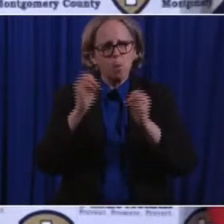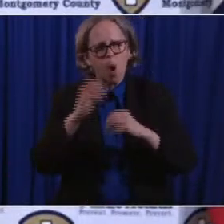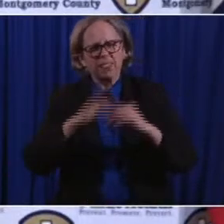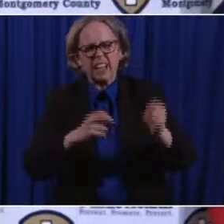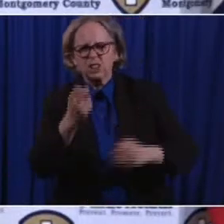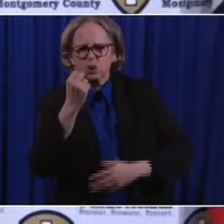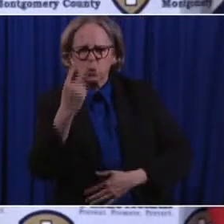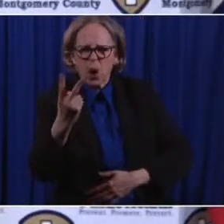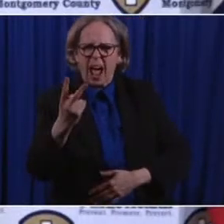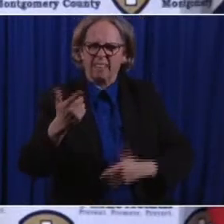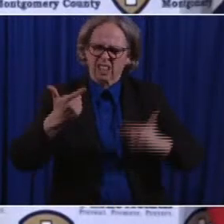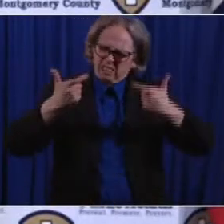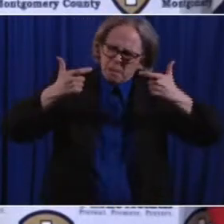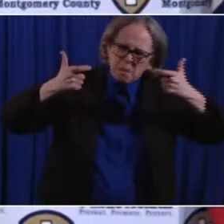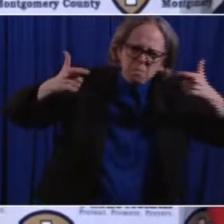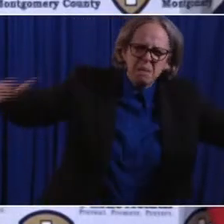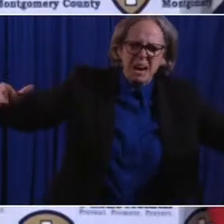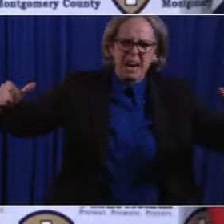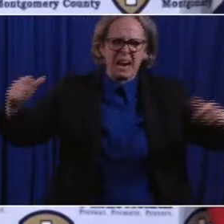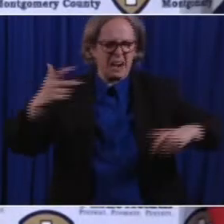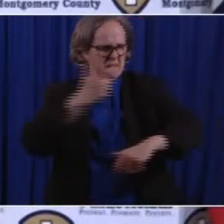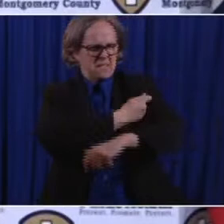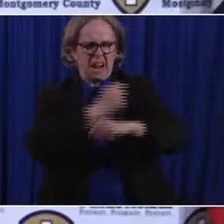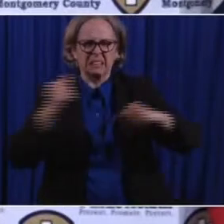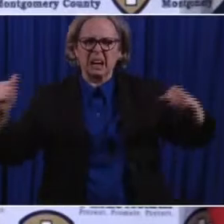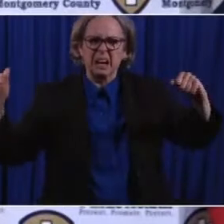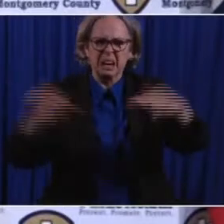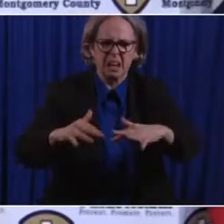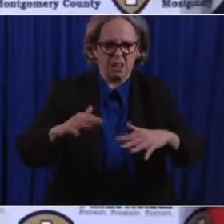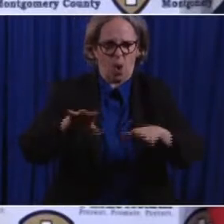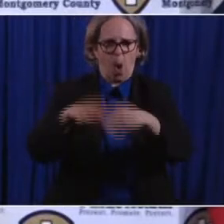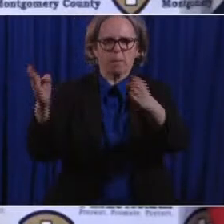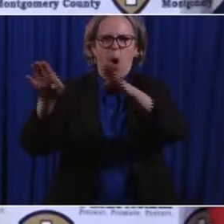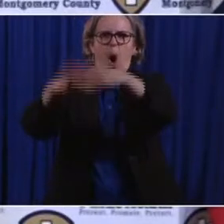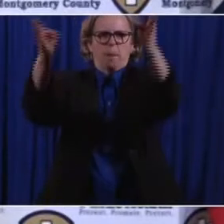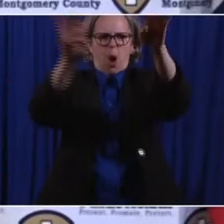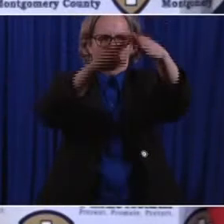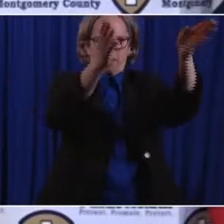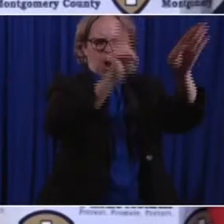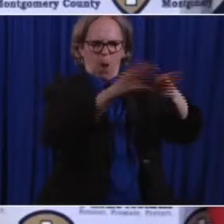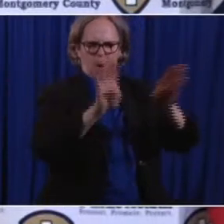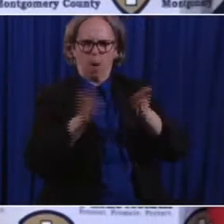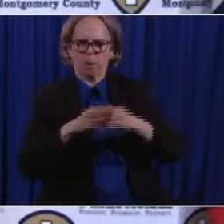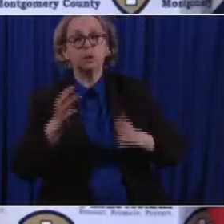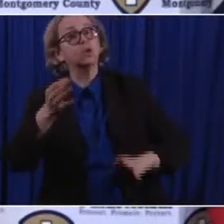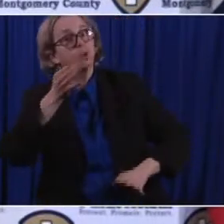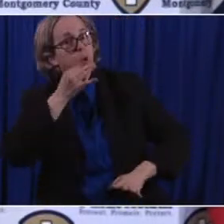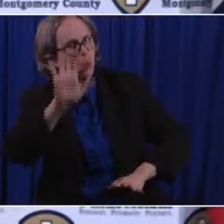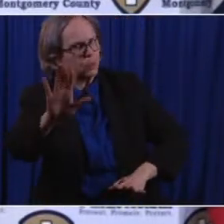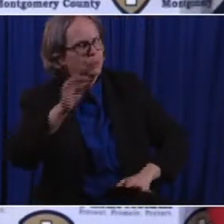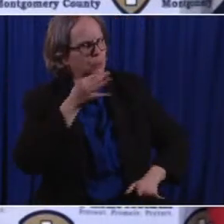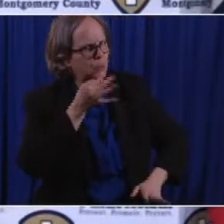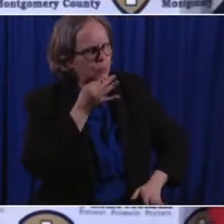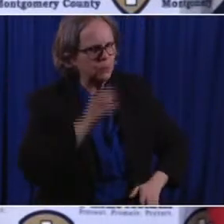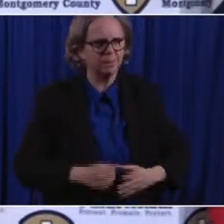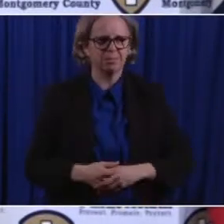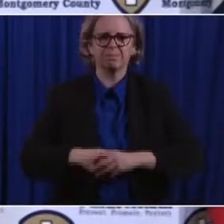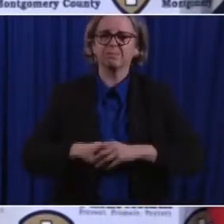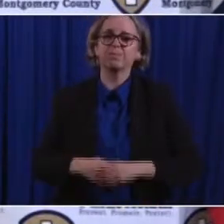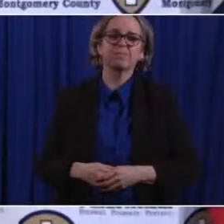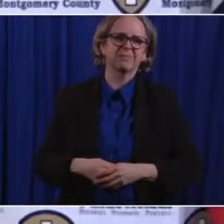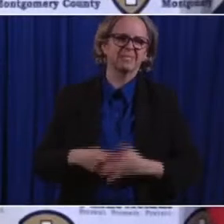very soon throughout the state of Ohio. Today, I'm announcing a new clinic that will be in Seneca